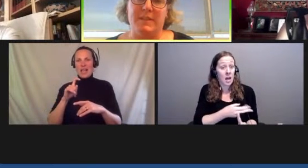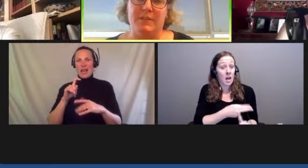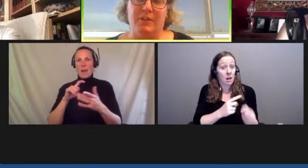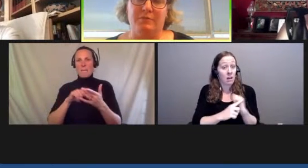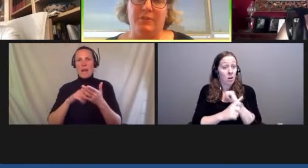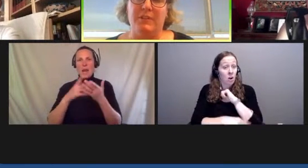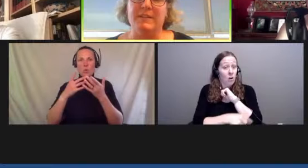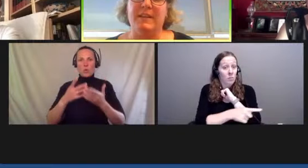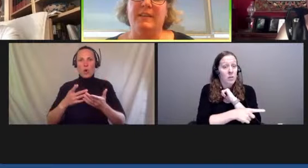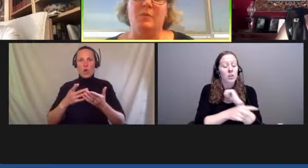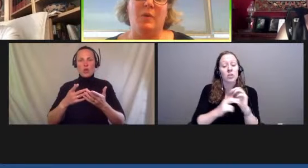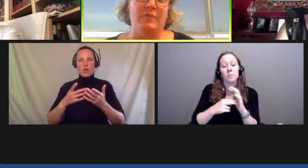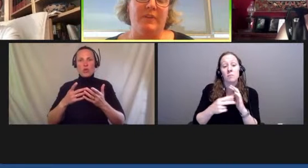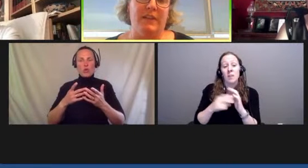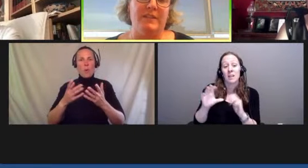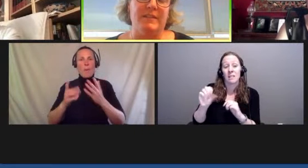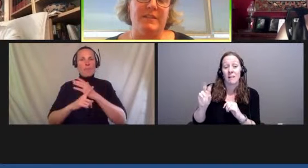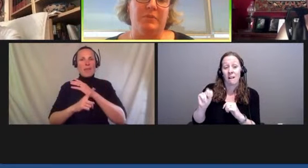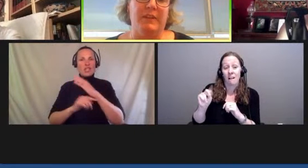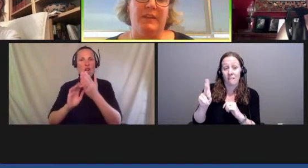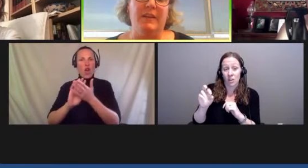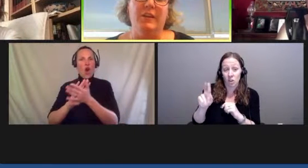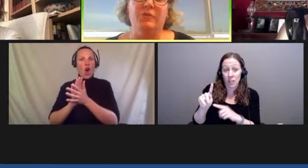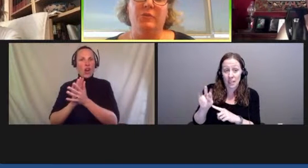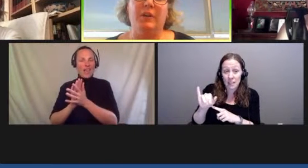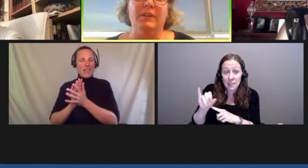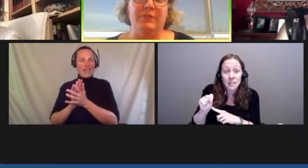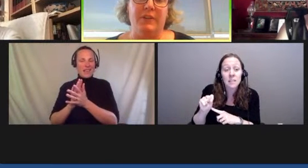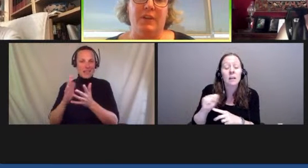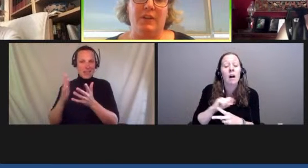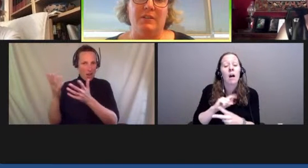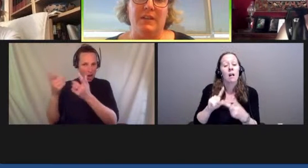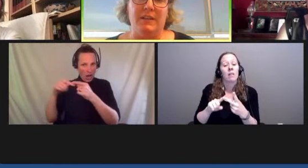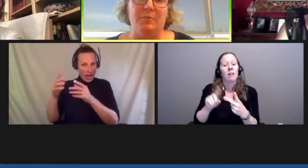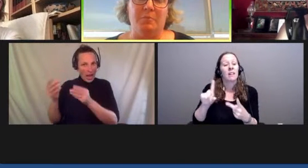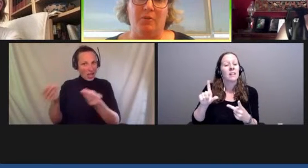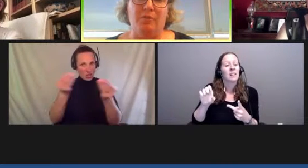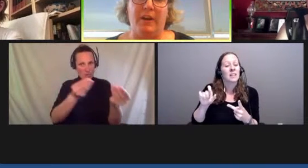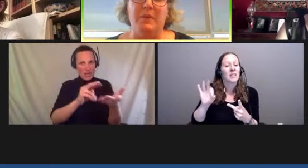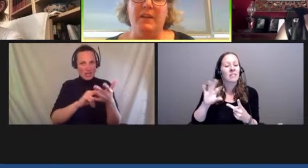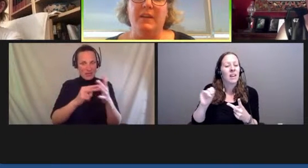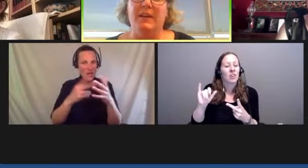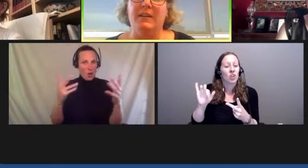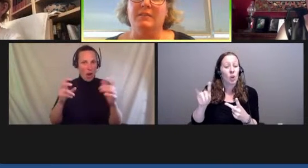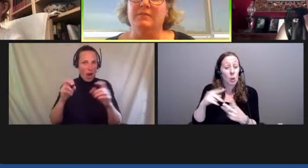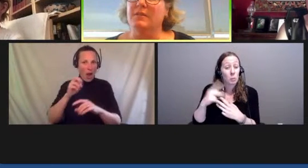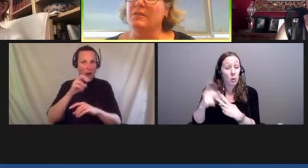what was sent to Convertus and then what we've collected separately through our Leaf and Yard program.